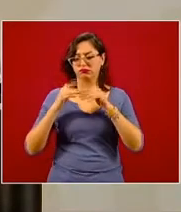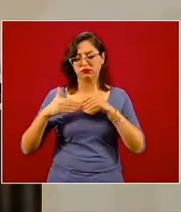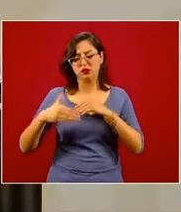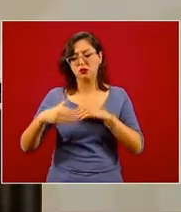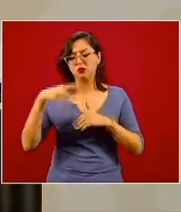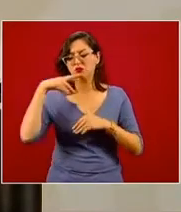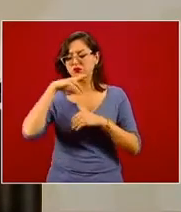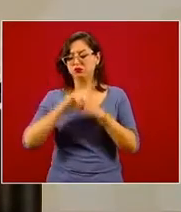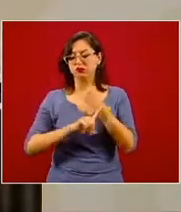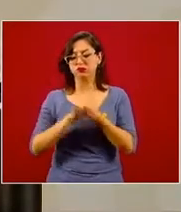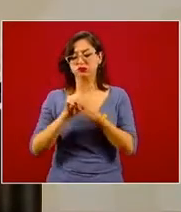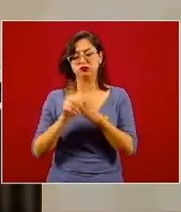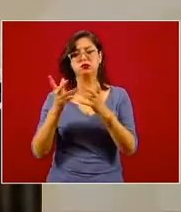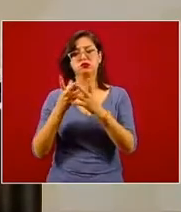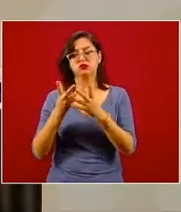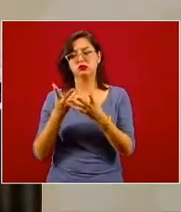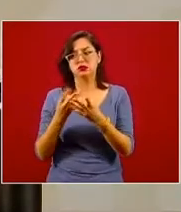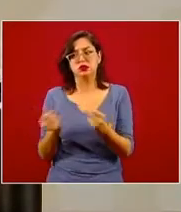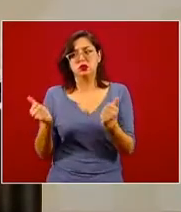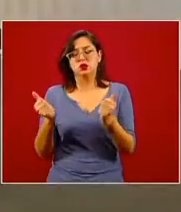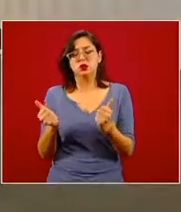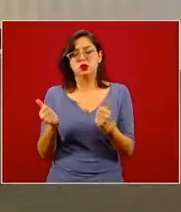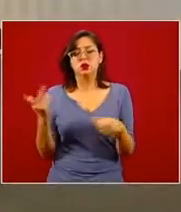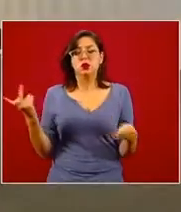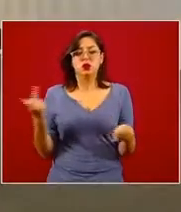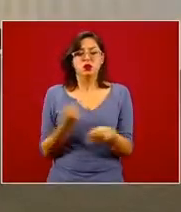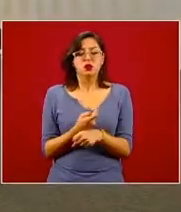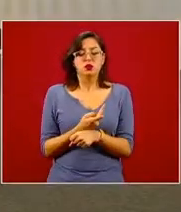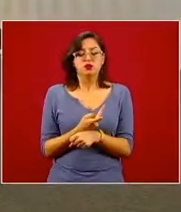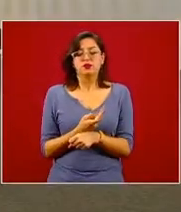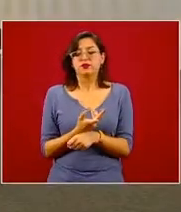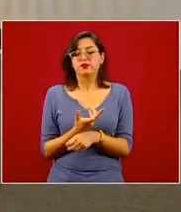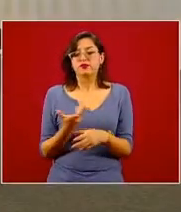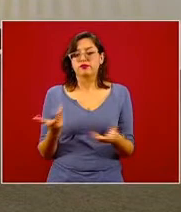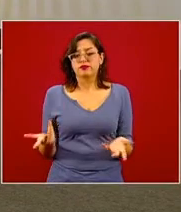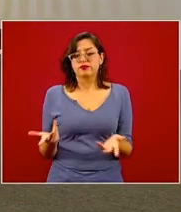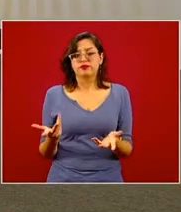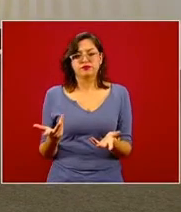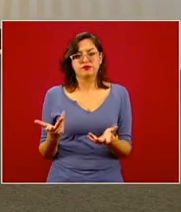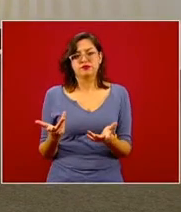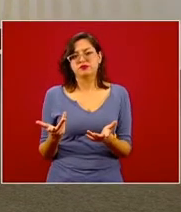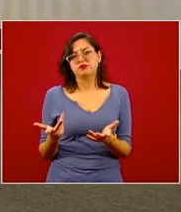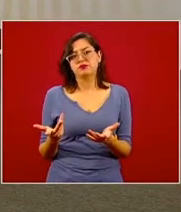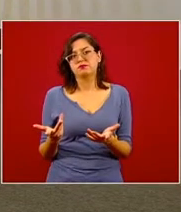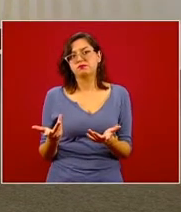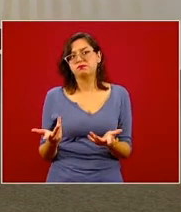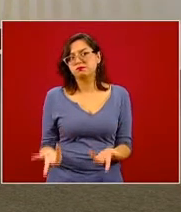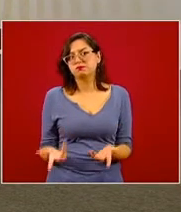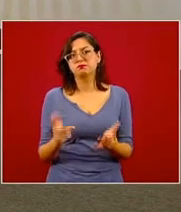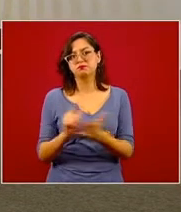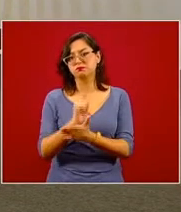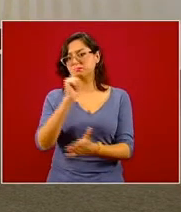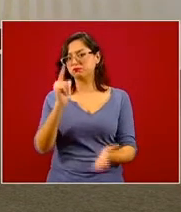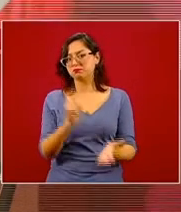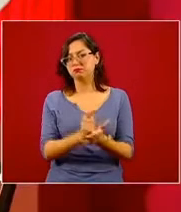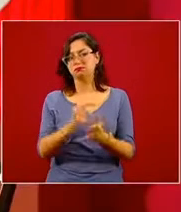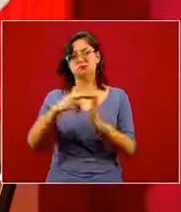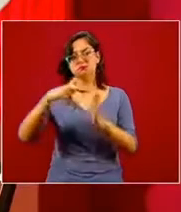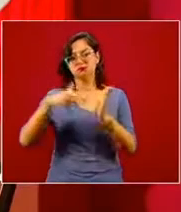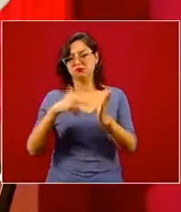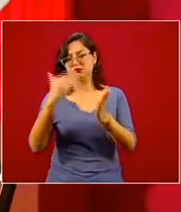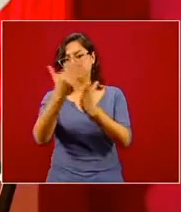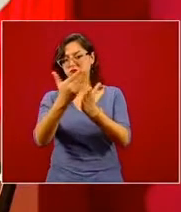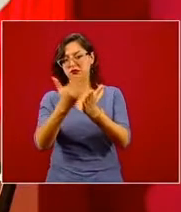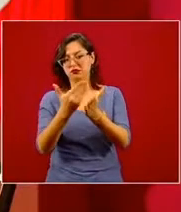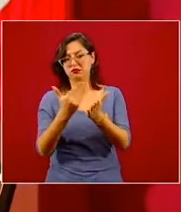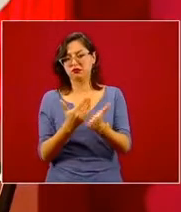sad pronta. stage Los of their mecanismos para que esto no ocurra experience, and I están hope that this can be contemplados solved en las soon. leyes. The mechanisms so Hay